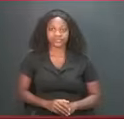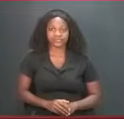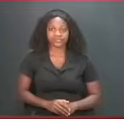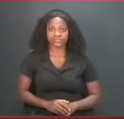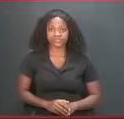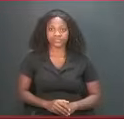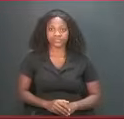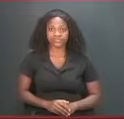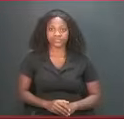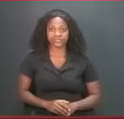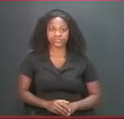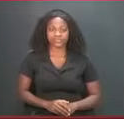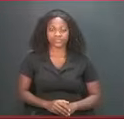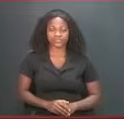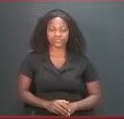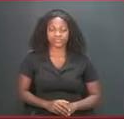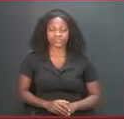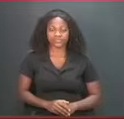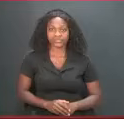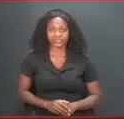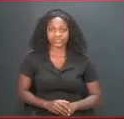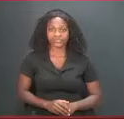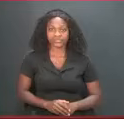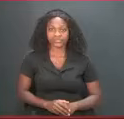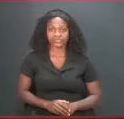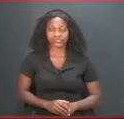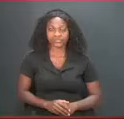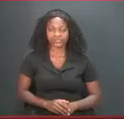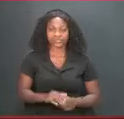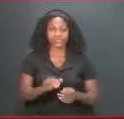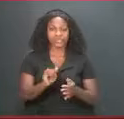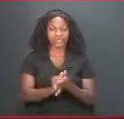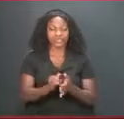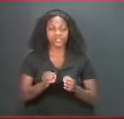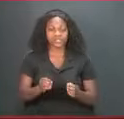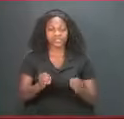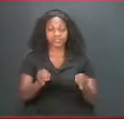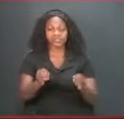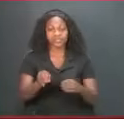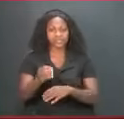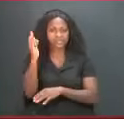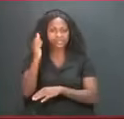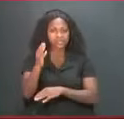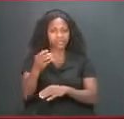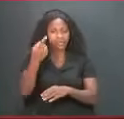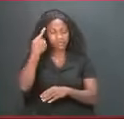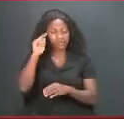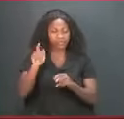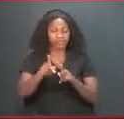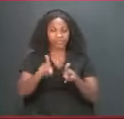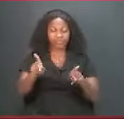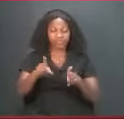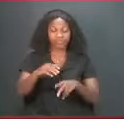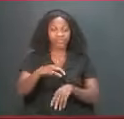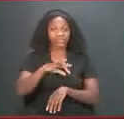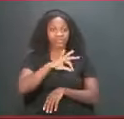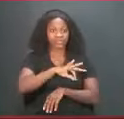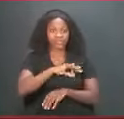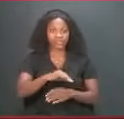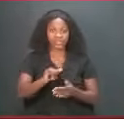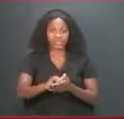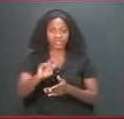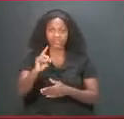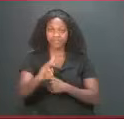And being an urgent statement of public concern, the First Deputy